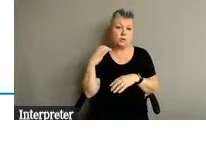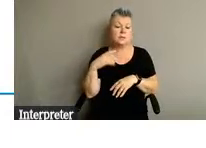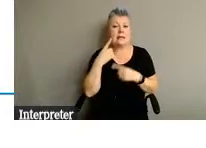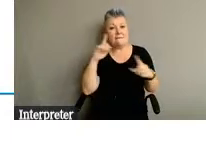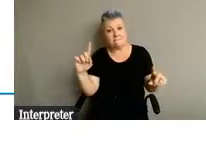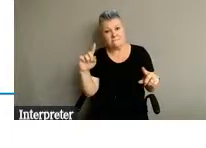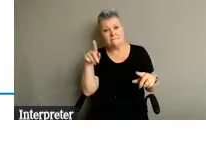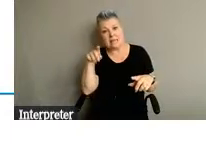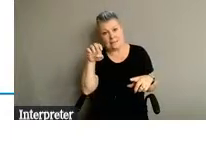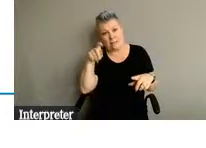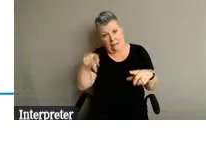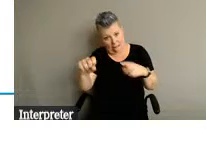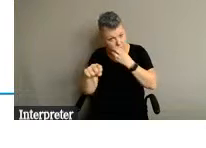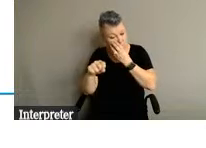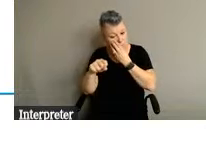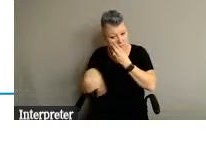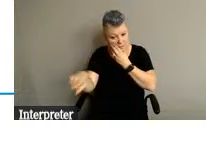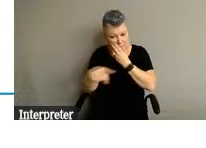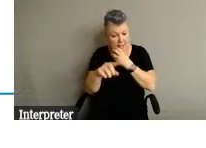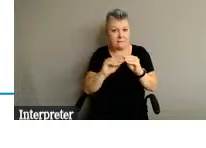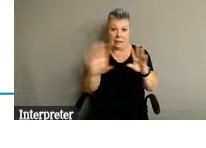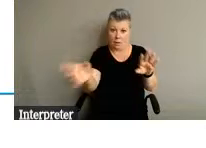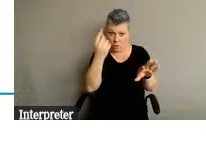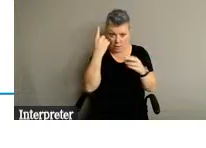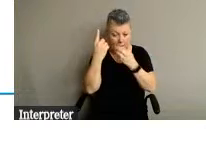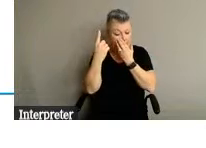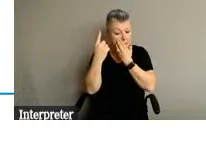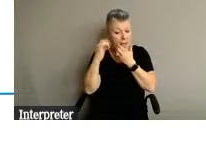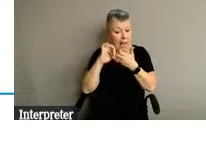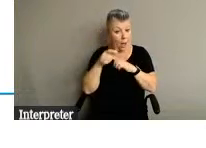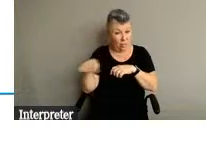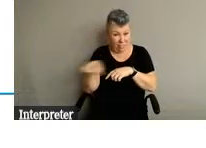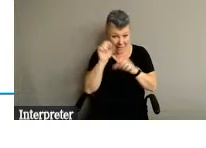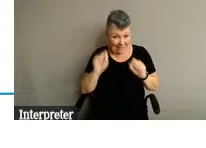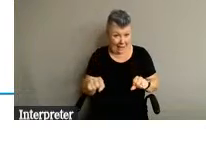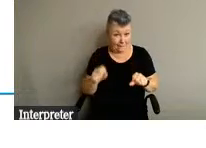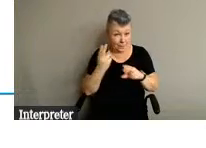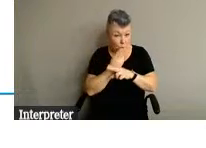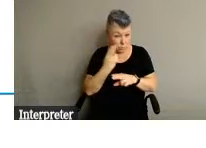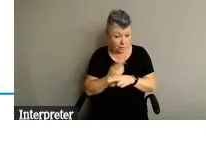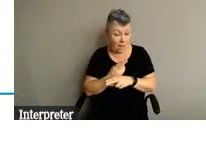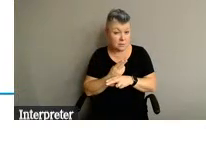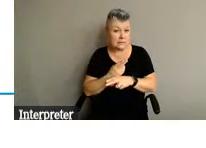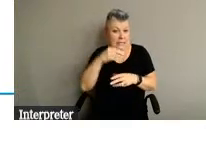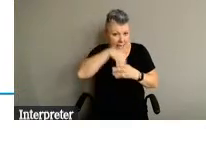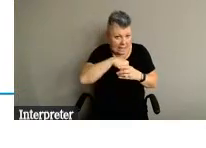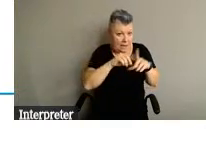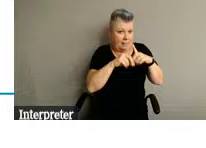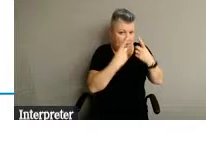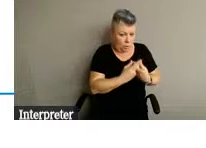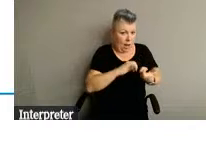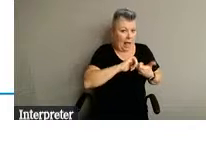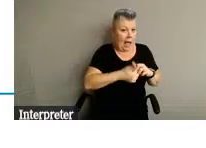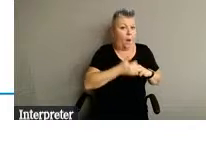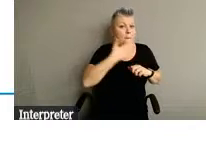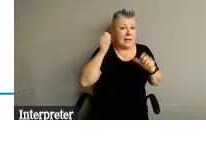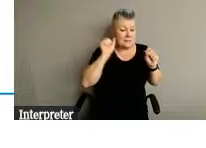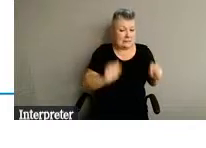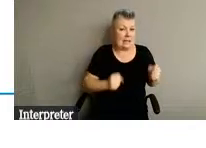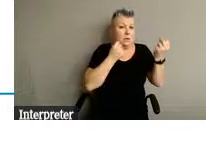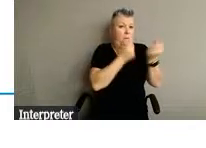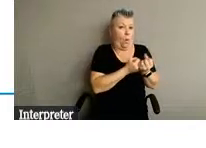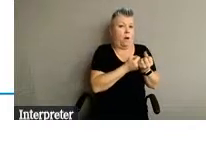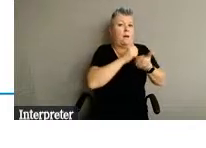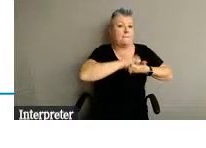and such, that they have a clear understanding of how they can be utilized in their district and how they can support their partner